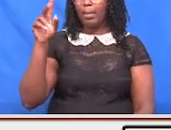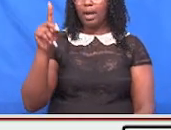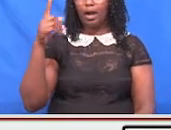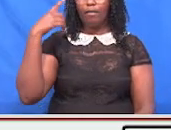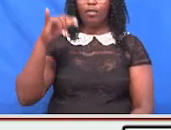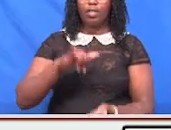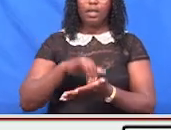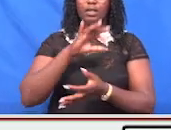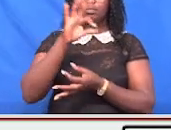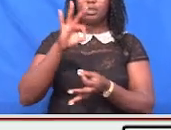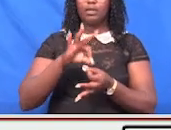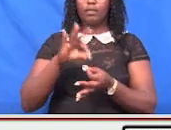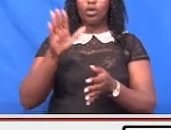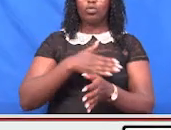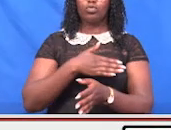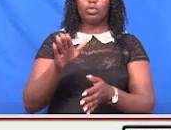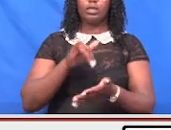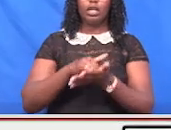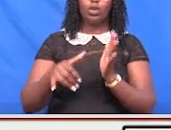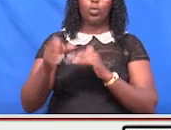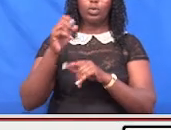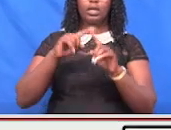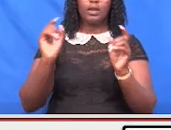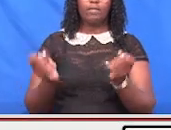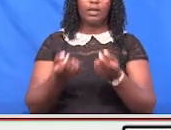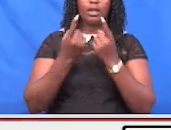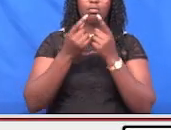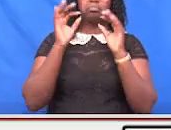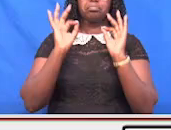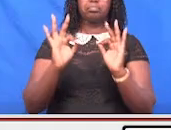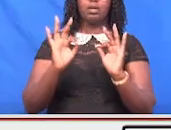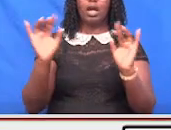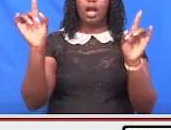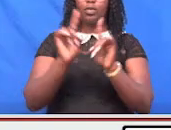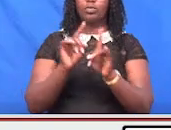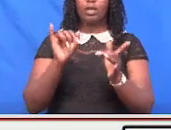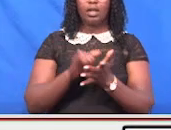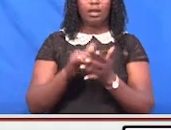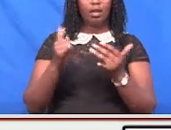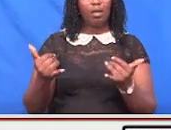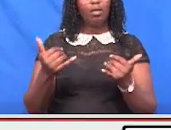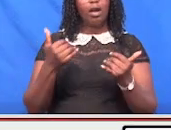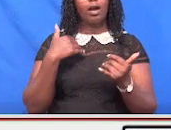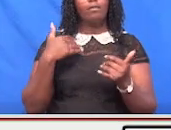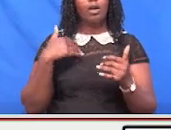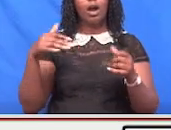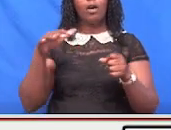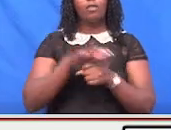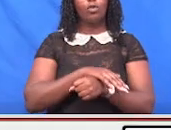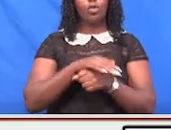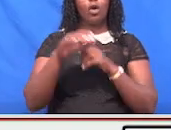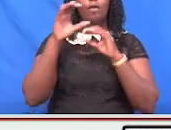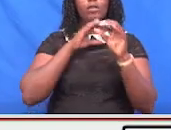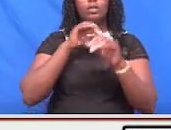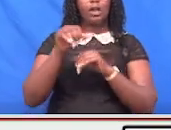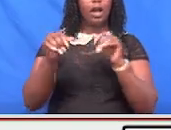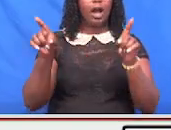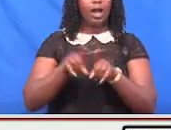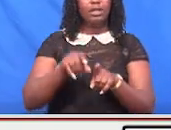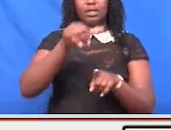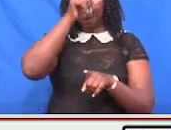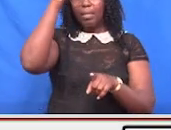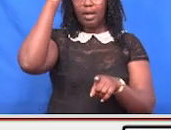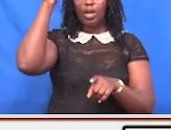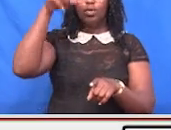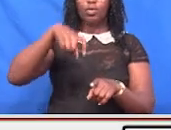whole colorful event, and now that definitely sparks up the whole conversation of, as a brand, do you even need a trademark?